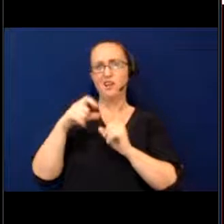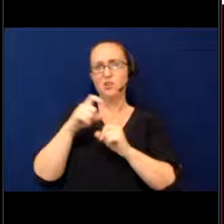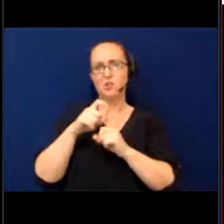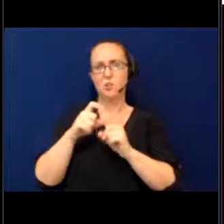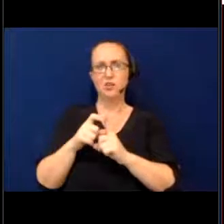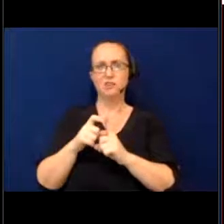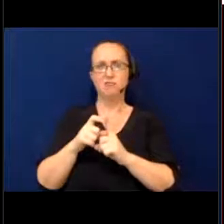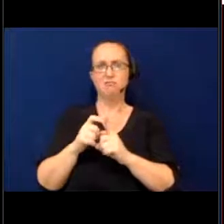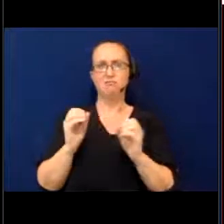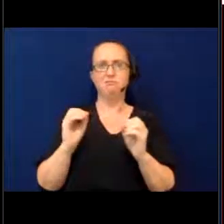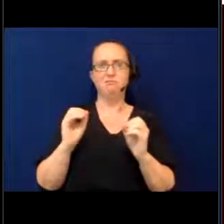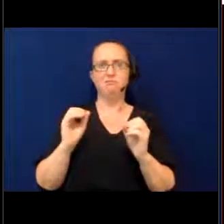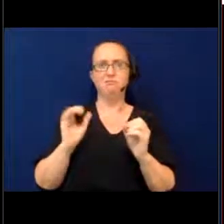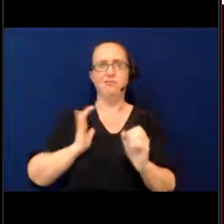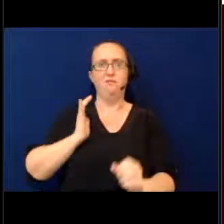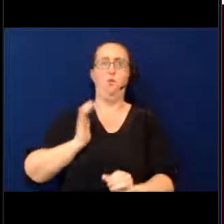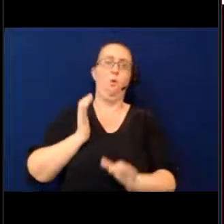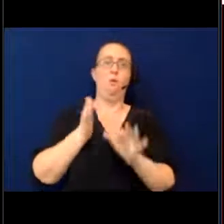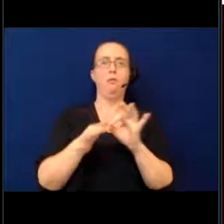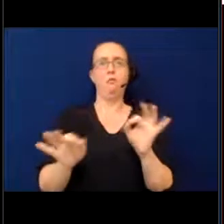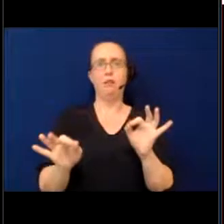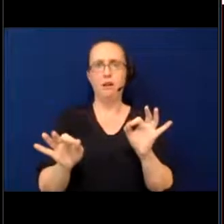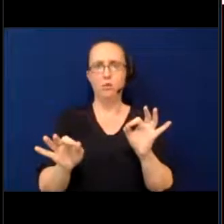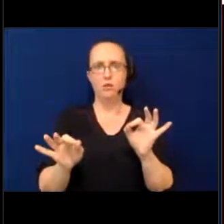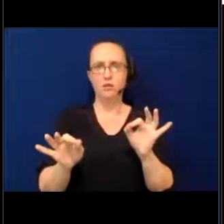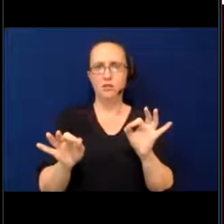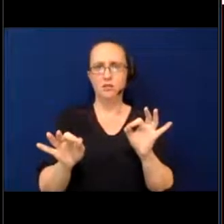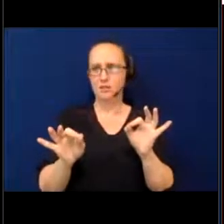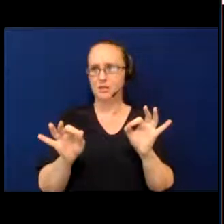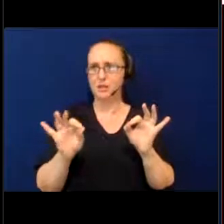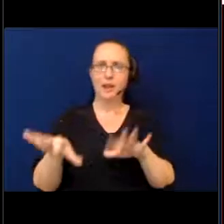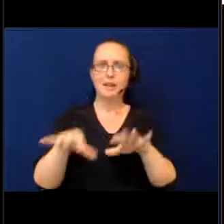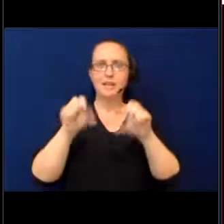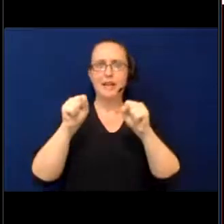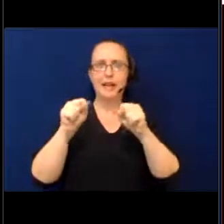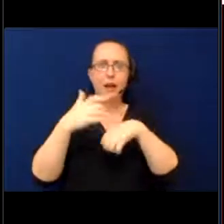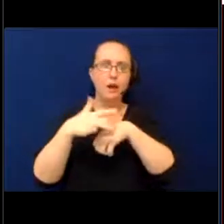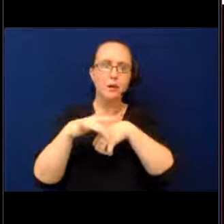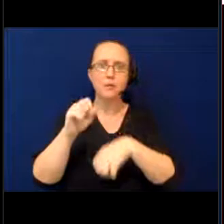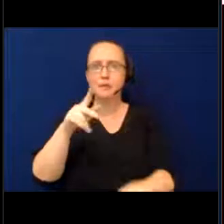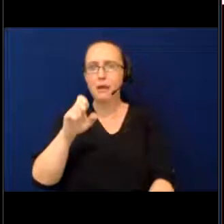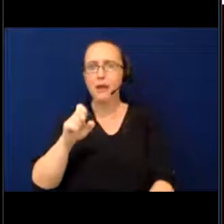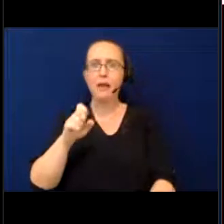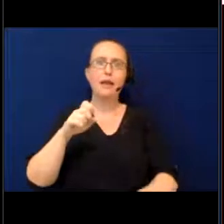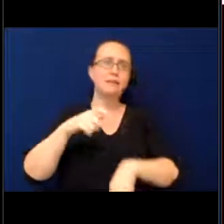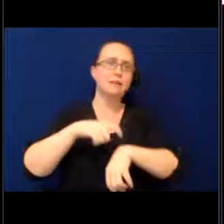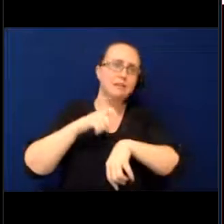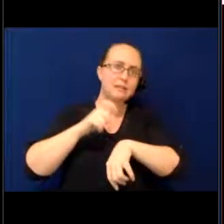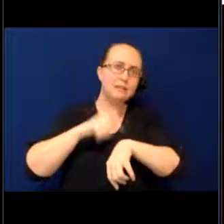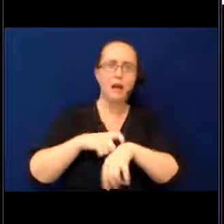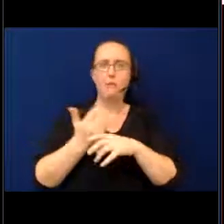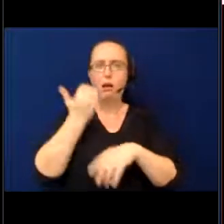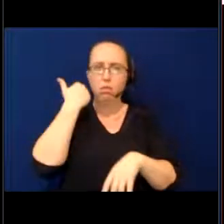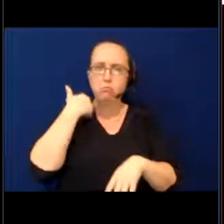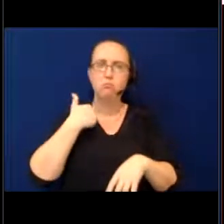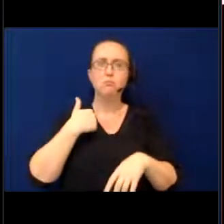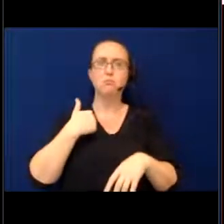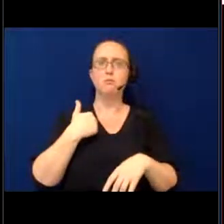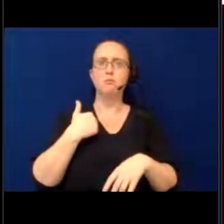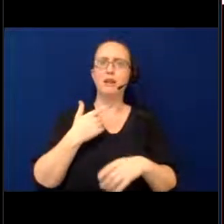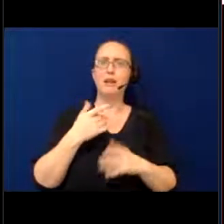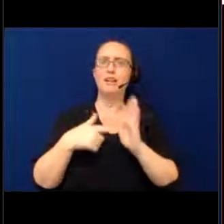language. Excess word wastes space and it wastes your reader's time. And it conveys insincerity. And